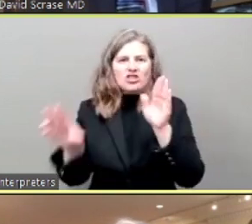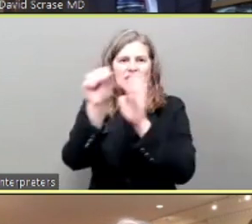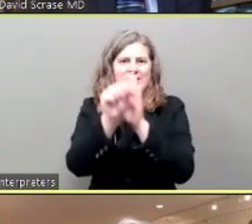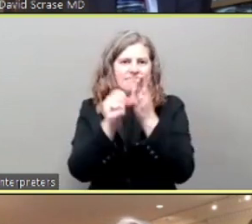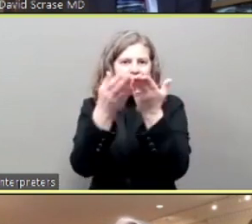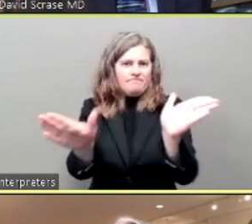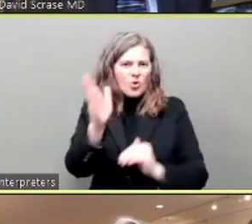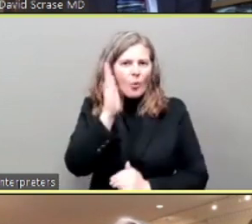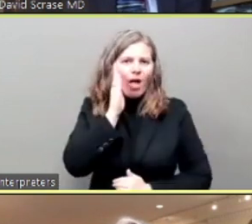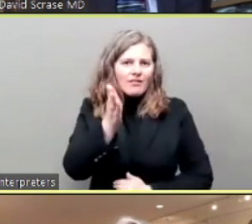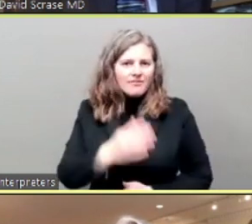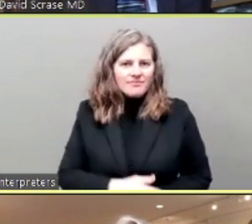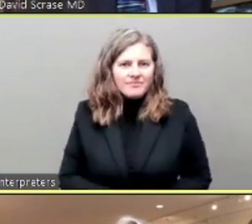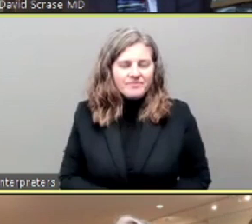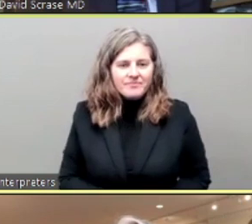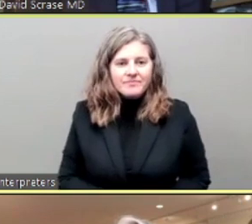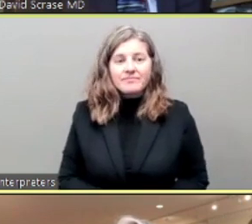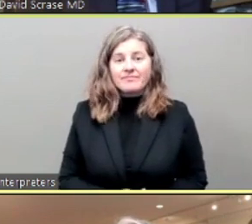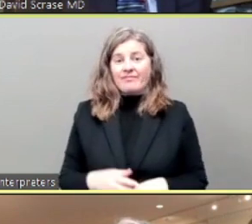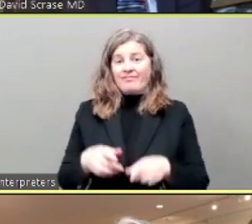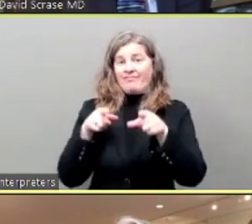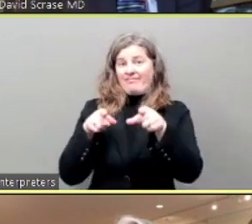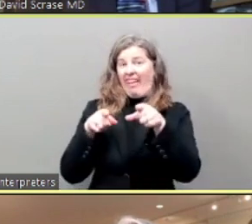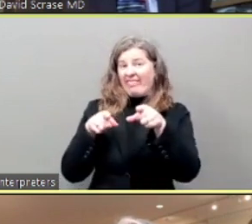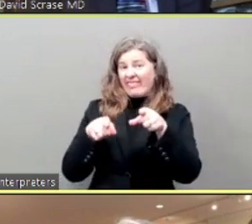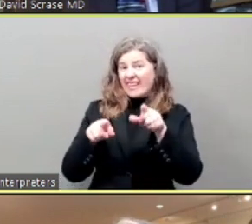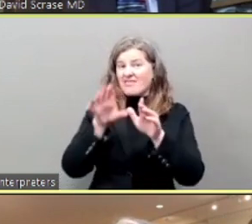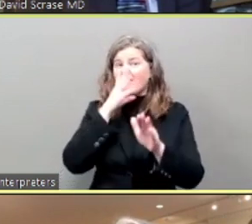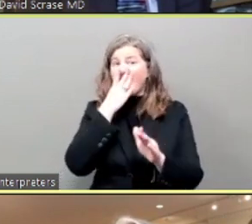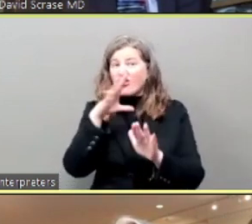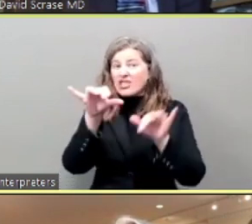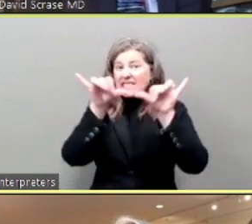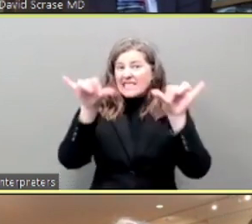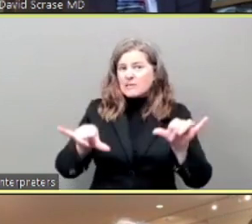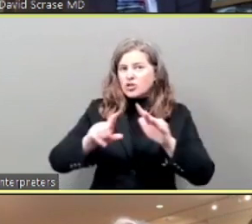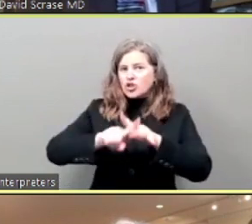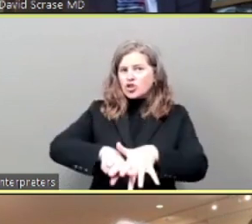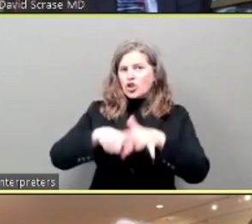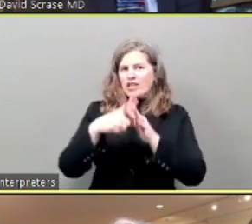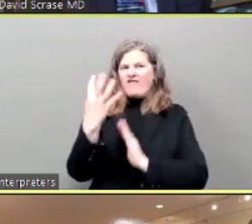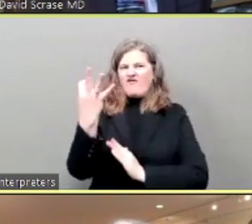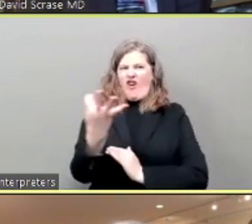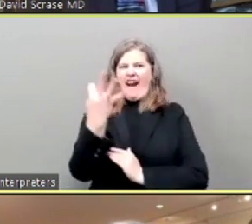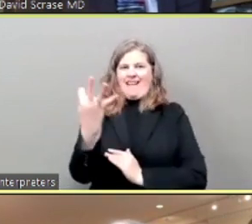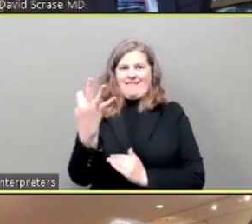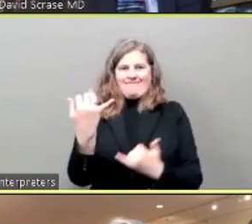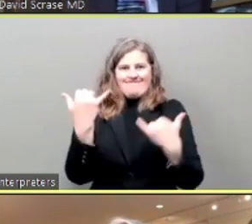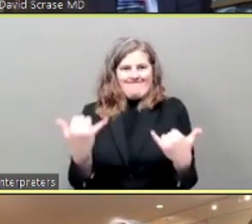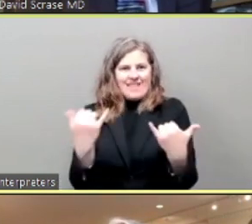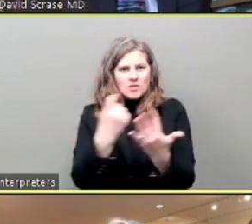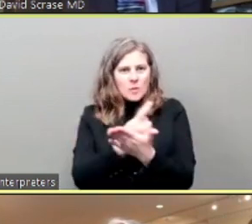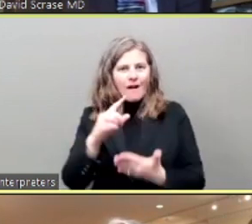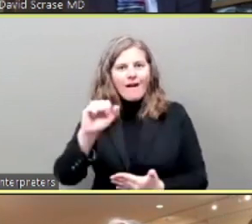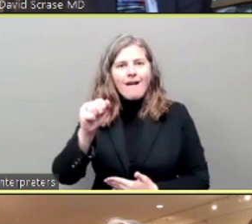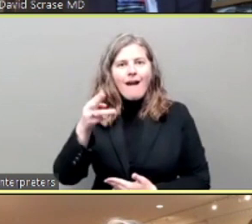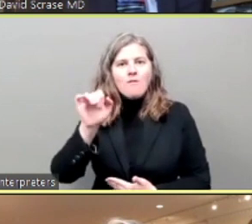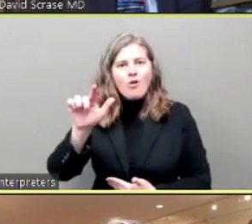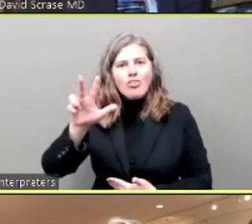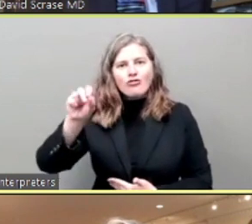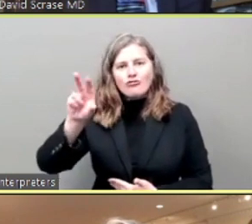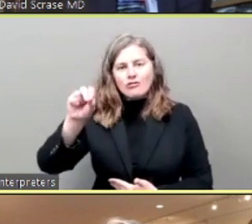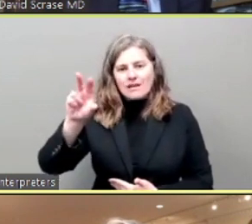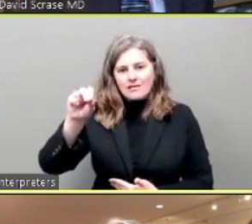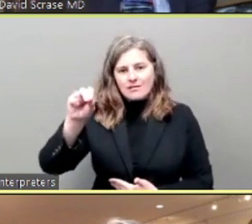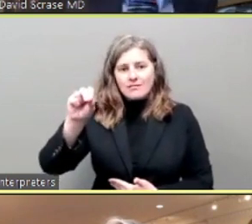again, it will go into effect this Friday, April 30th. And the